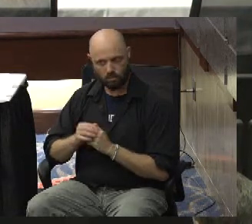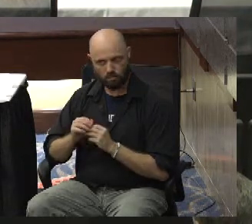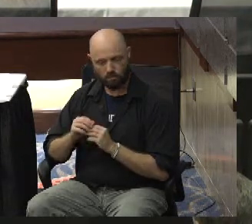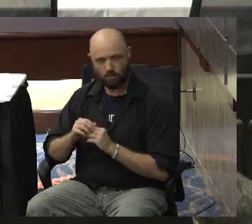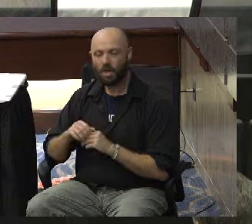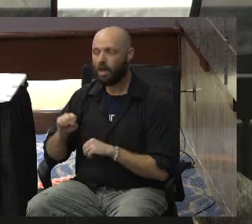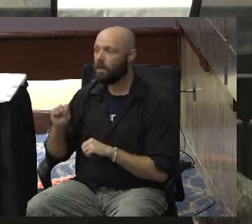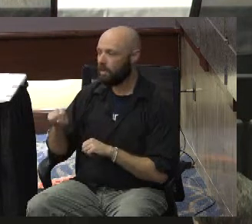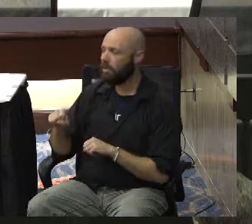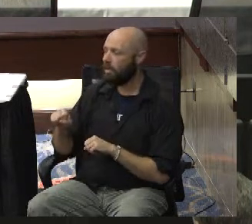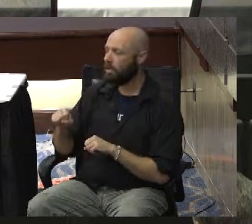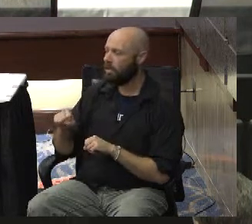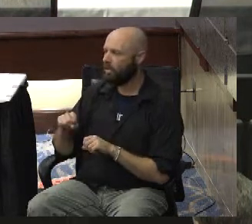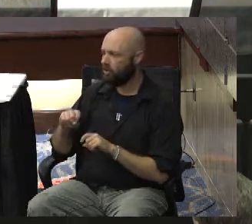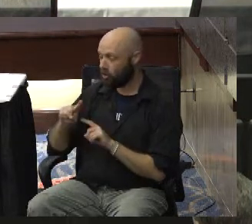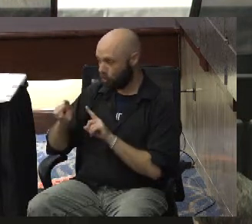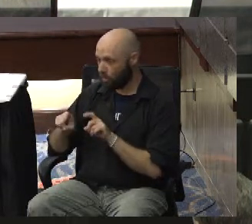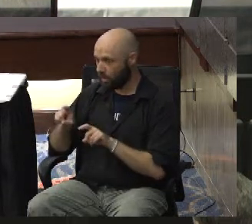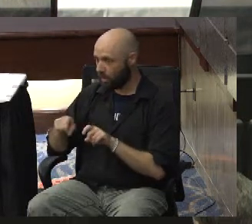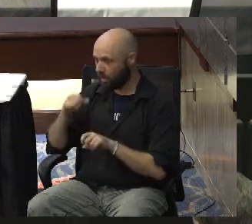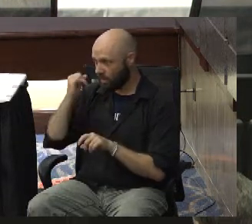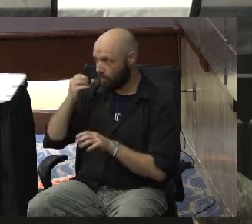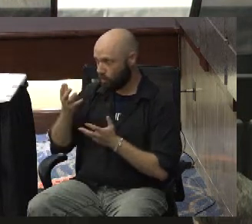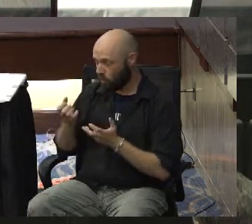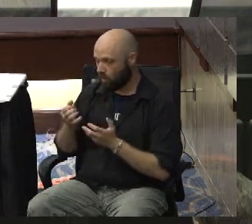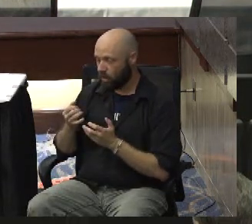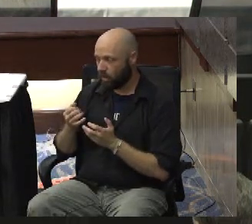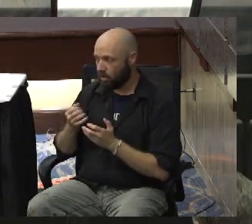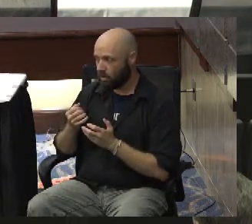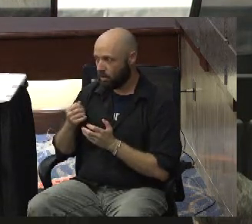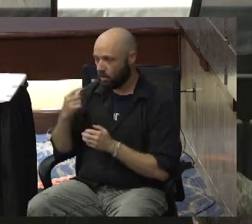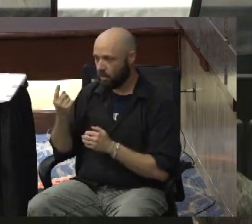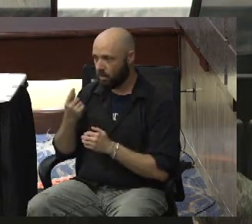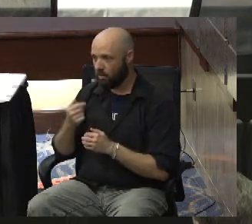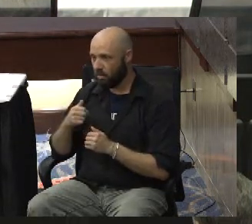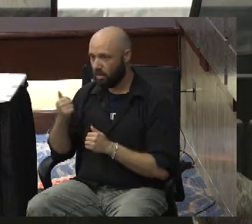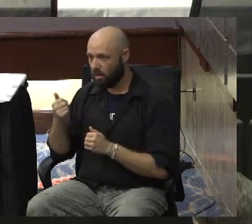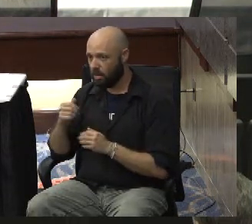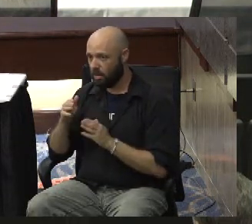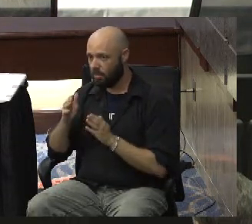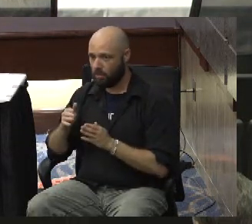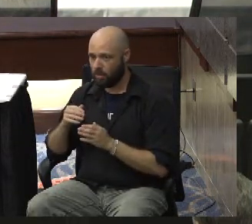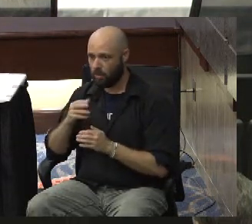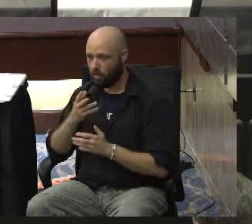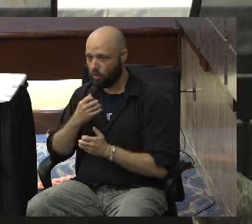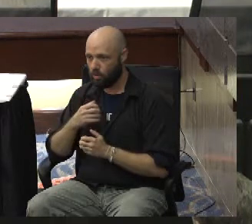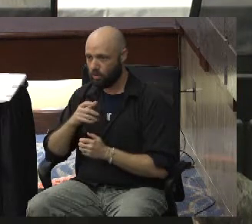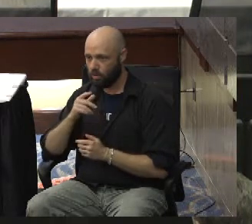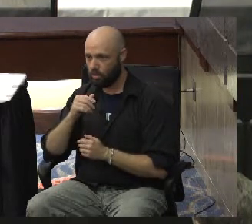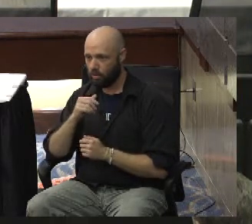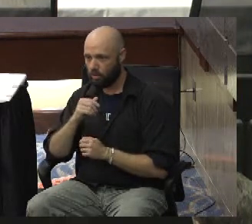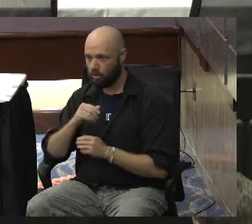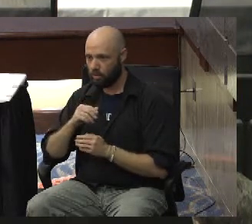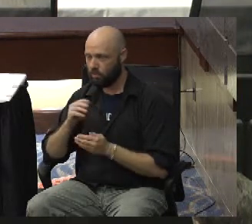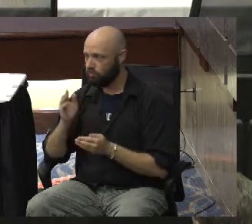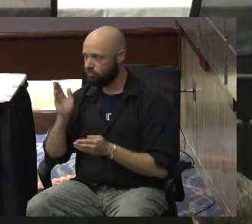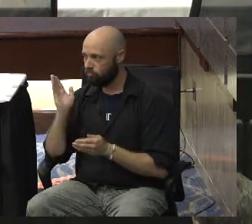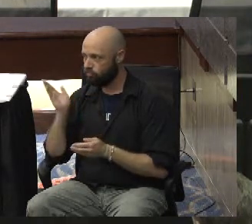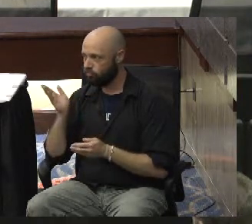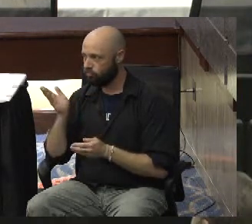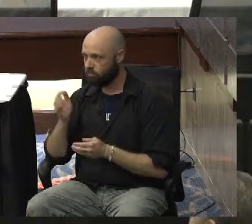Yes, you can certainly ask if there's anybody here to speak on this item. Is there anyone here to speak on this item? Thank you. I